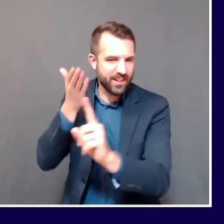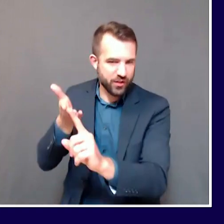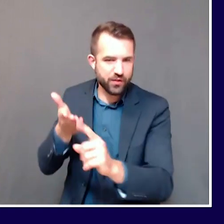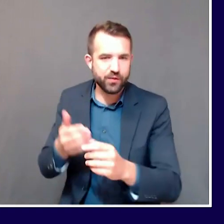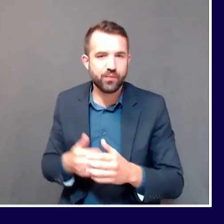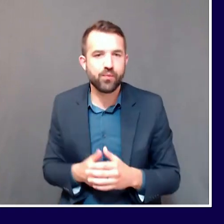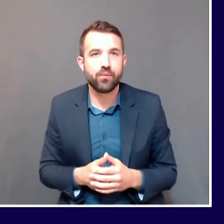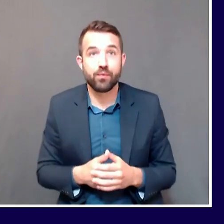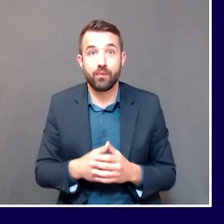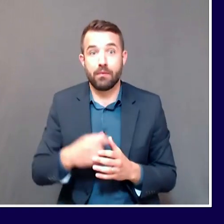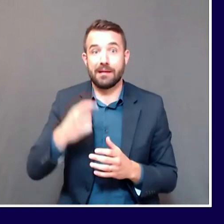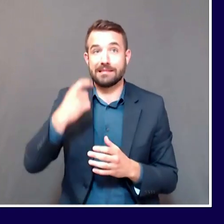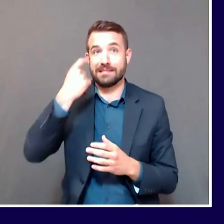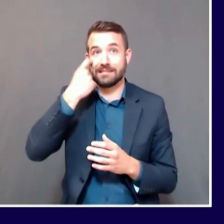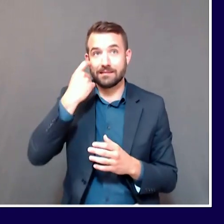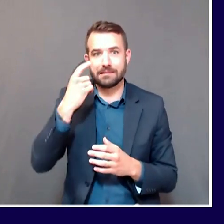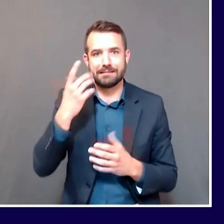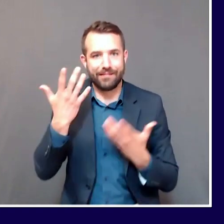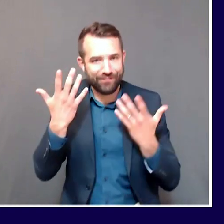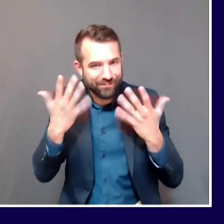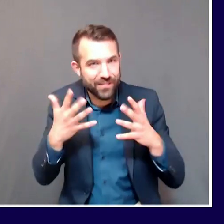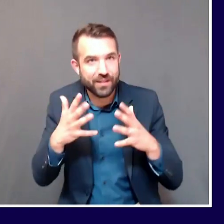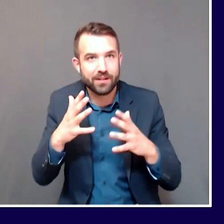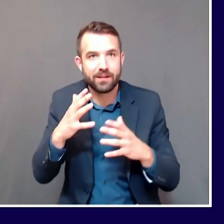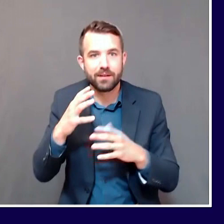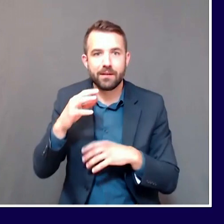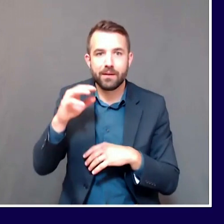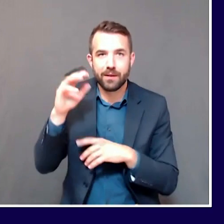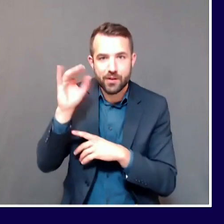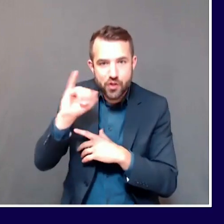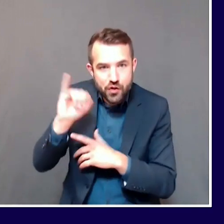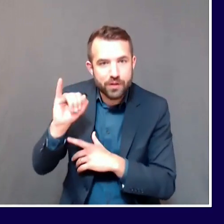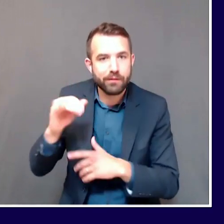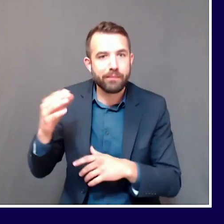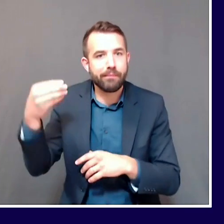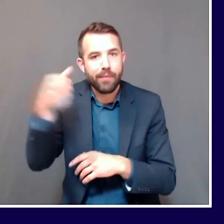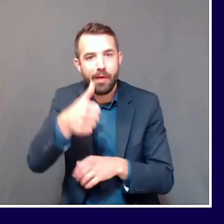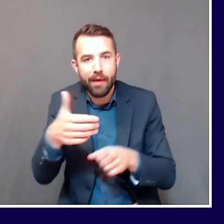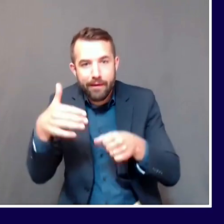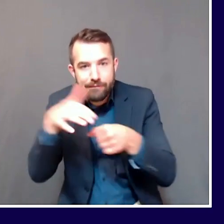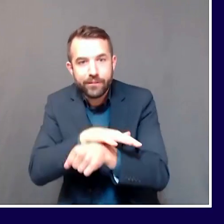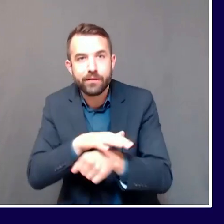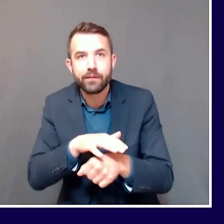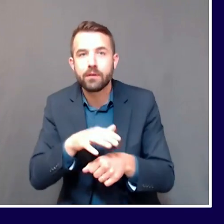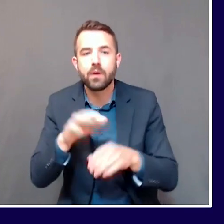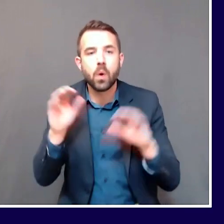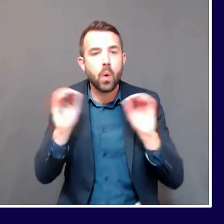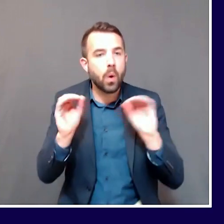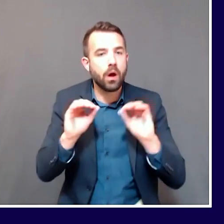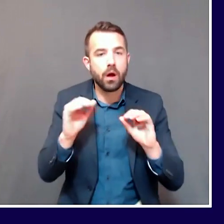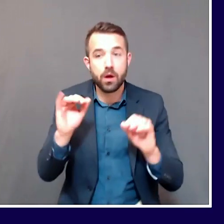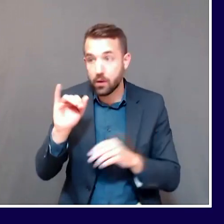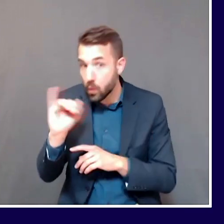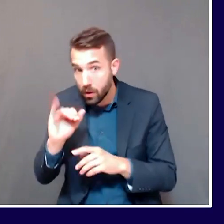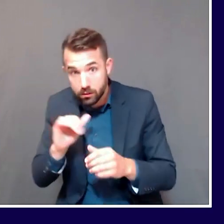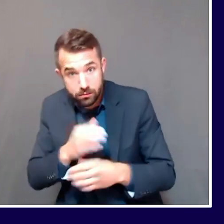recently extend Maine Care or Medicaid coverage to anybody who's uninsured for the purposes of COVID-19 testing